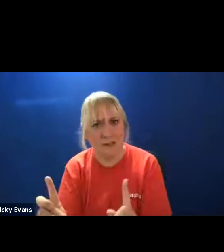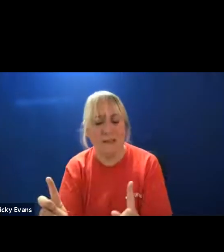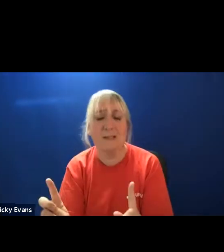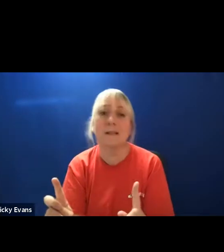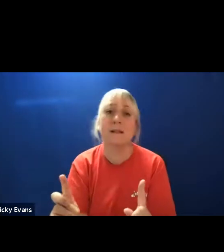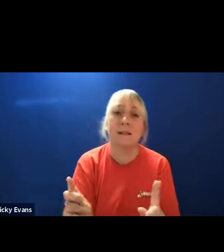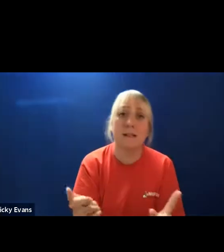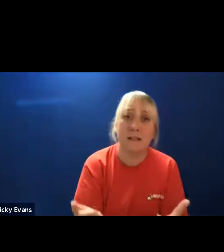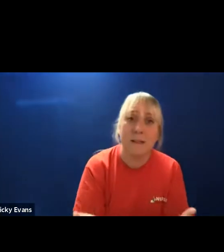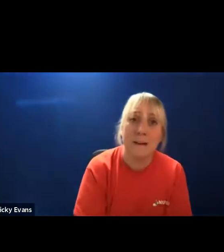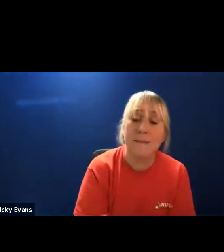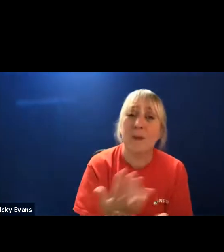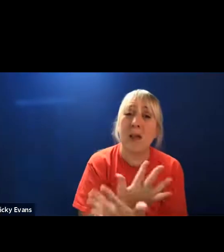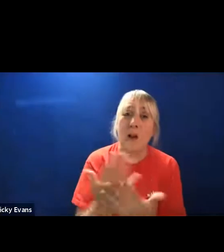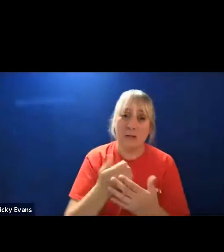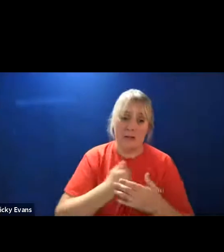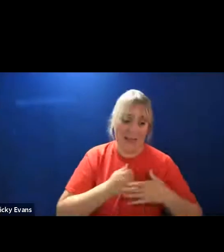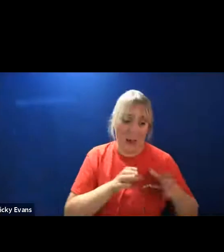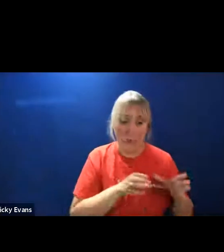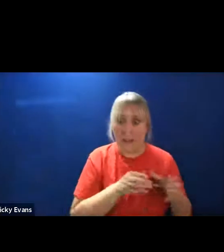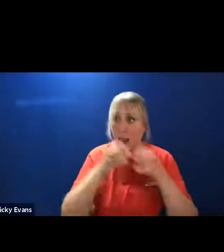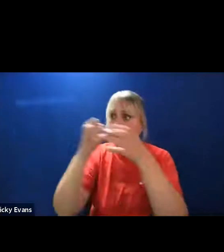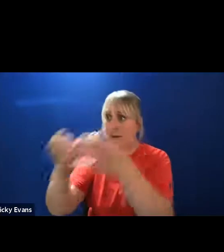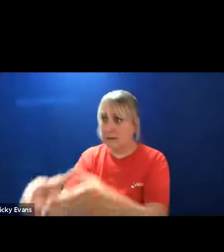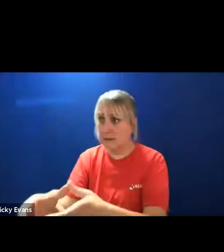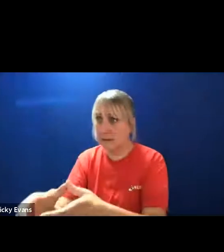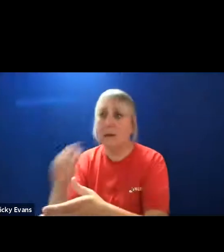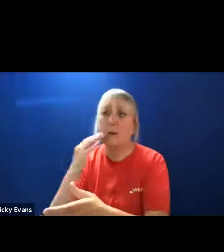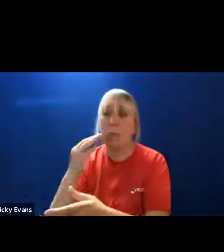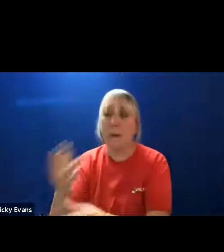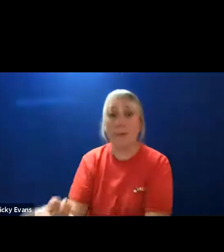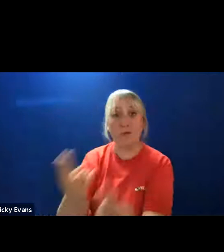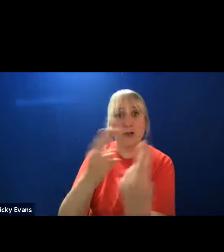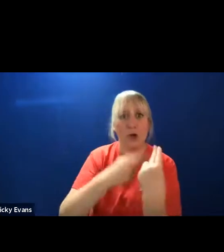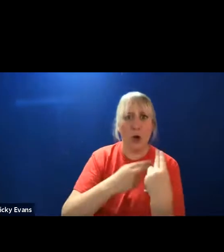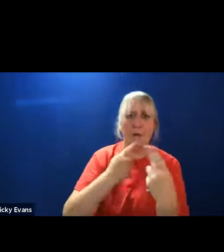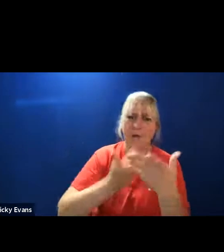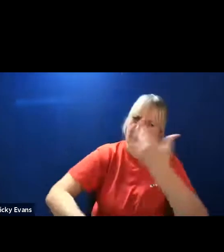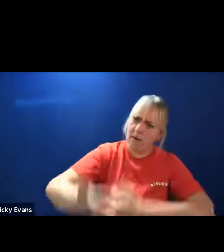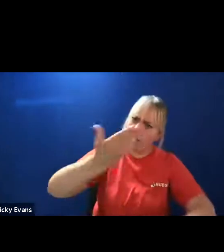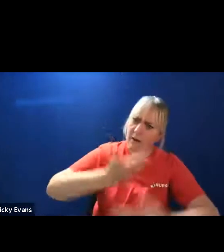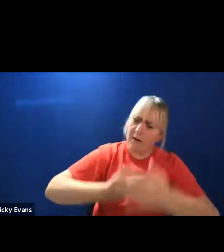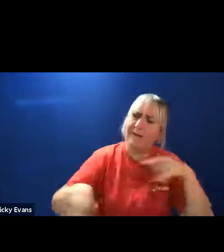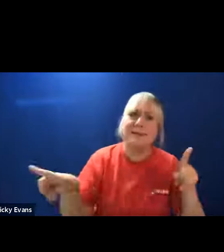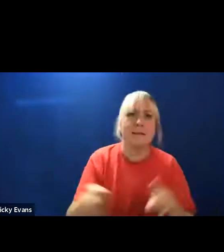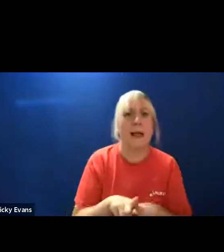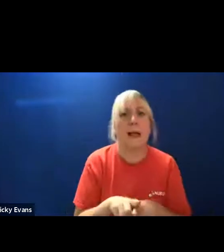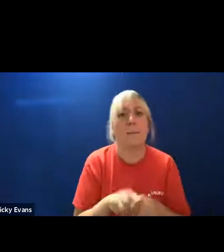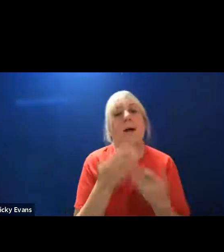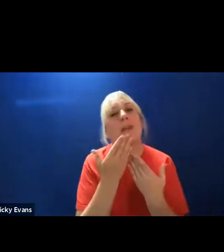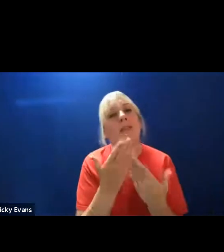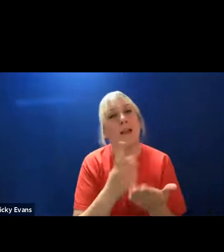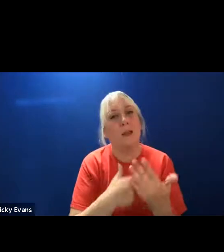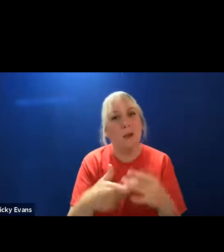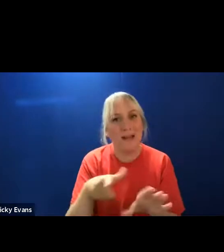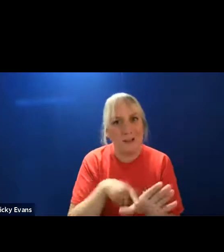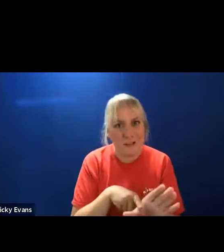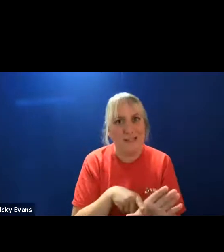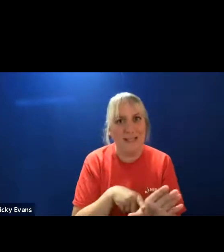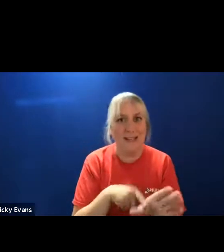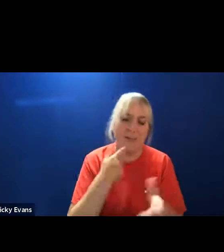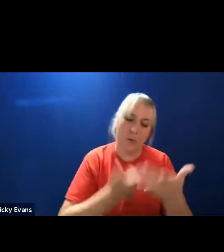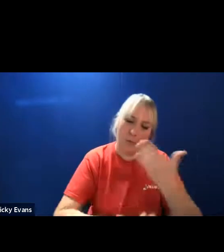many of the delegates who've participated in those solidarity delegations. So thank you so much for those